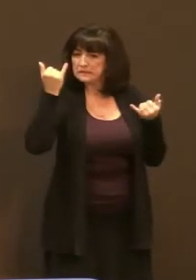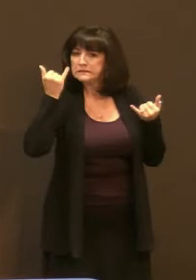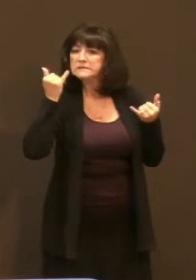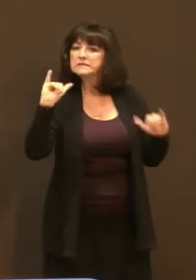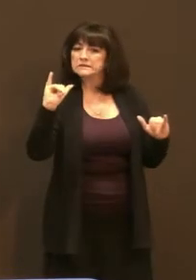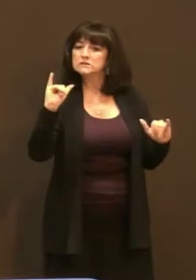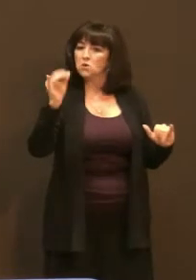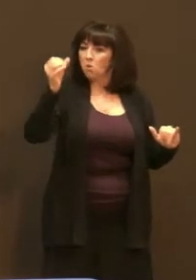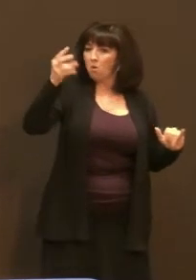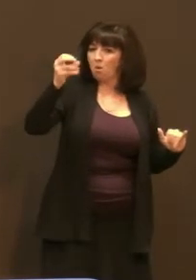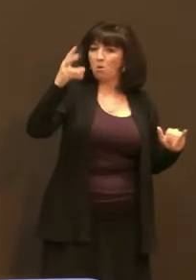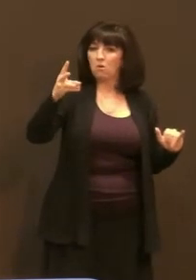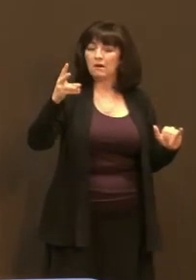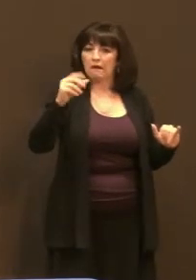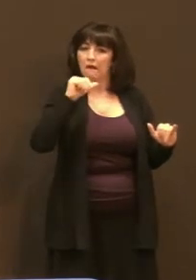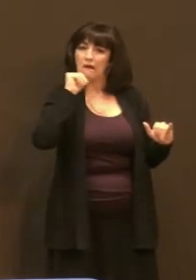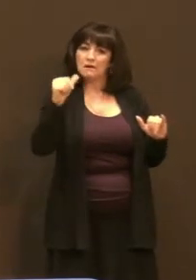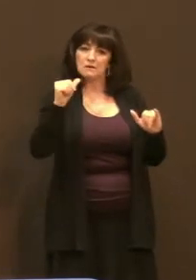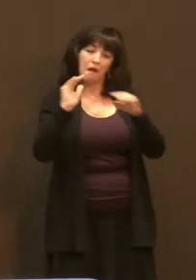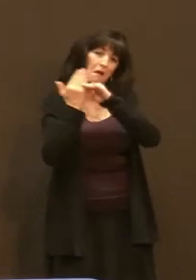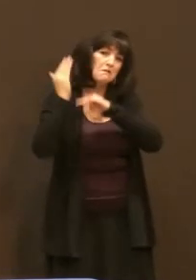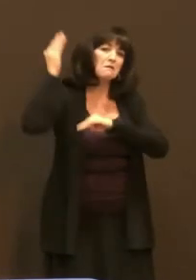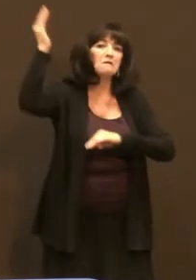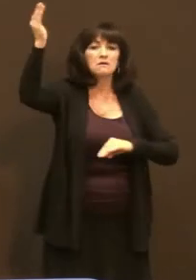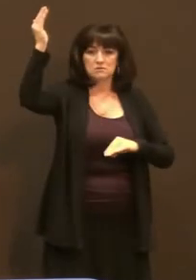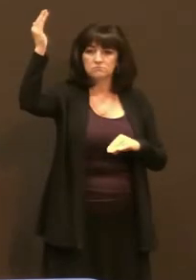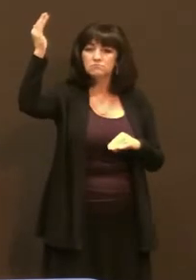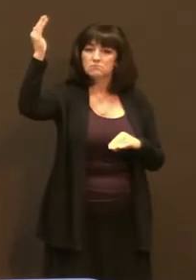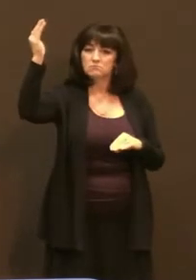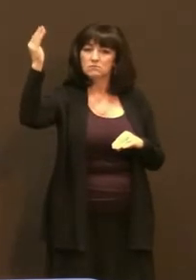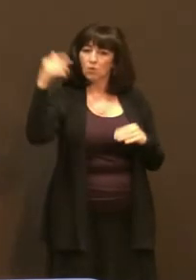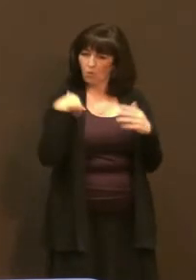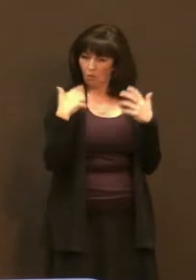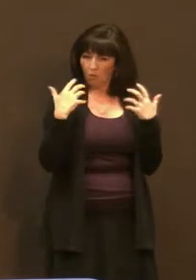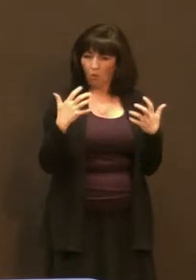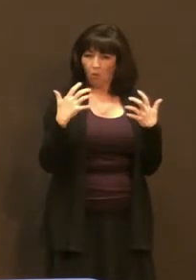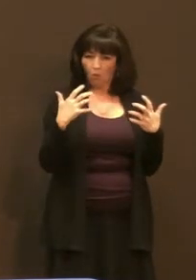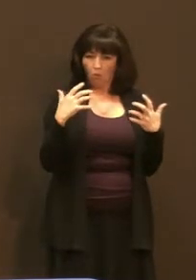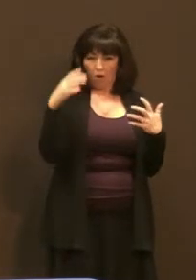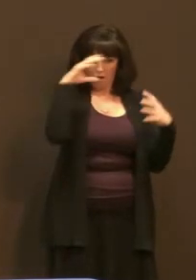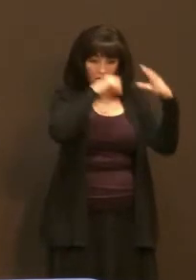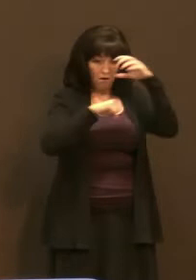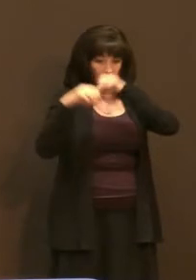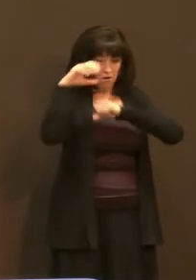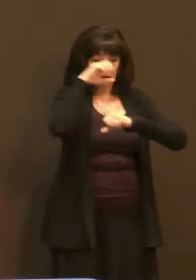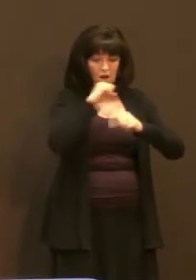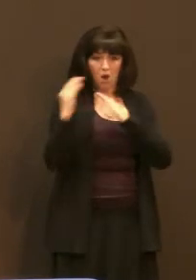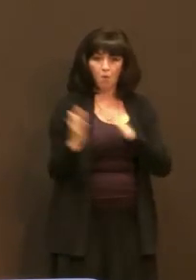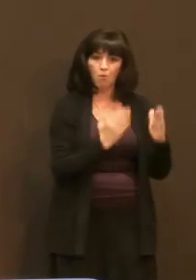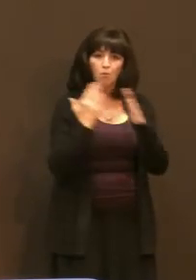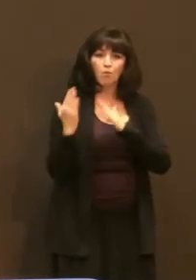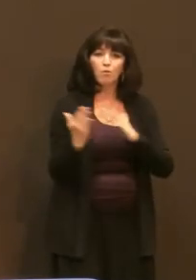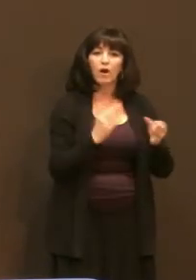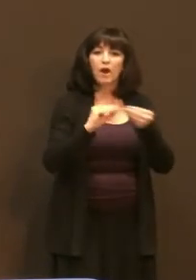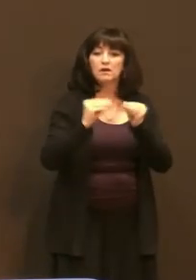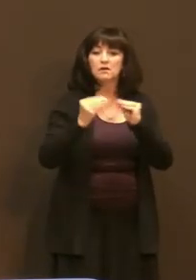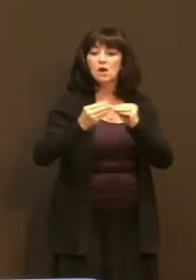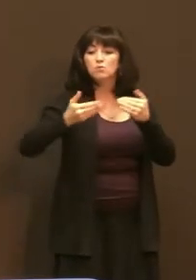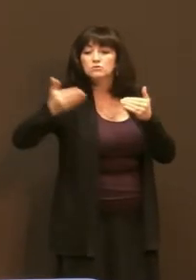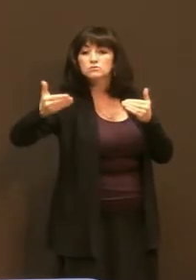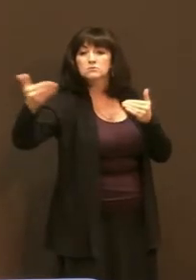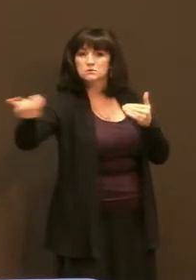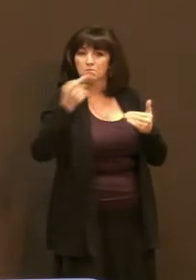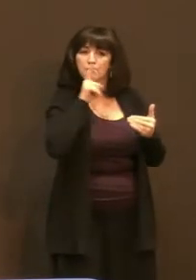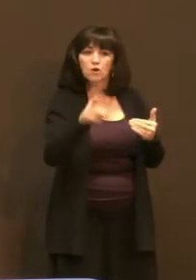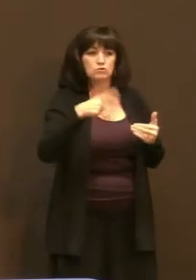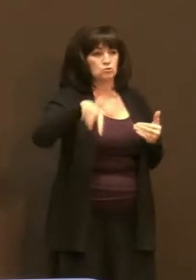factor in a lower assumption for the growth or for the split there, that number is going to be smaller